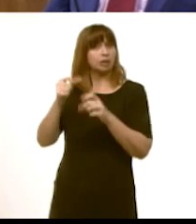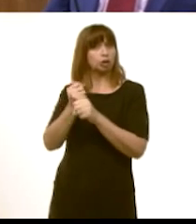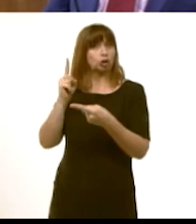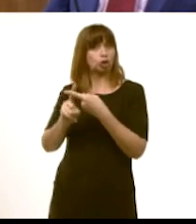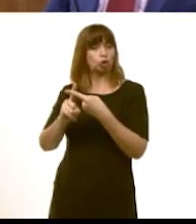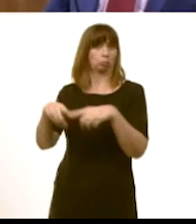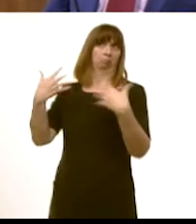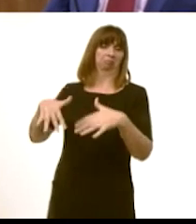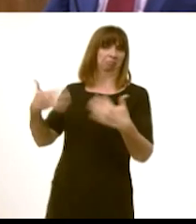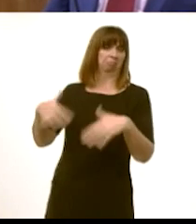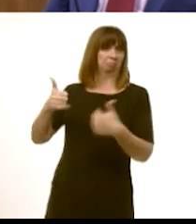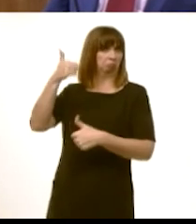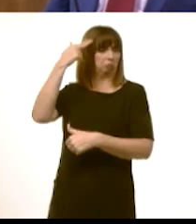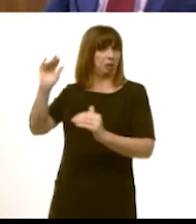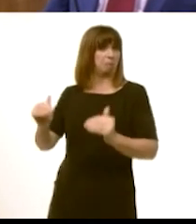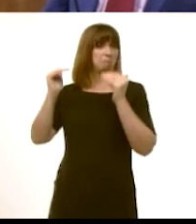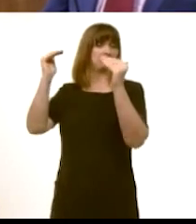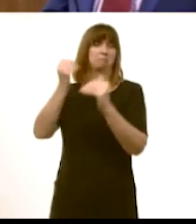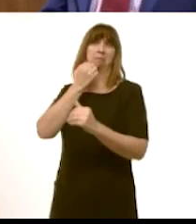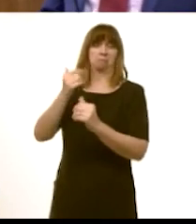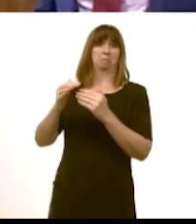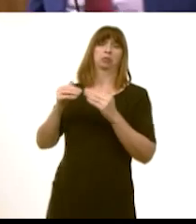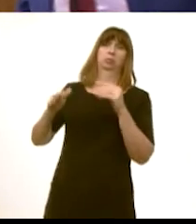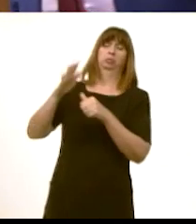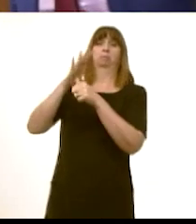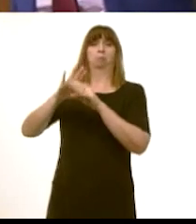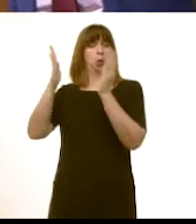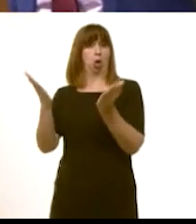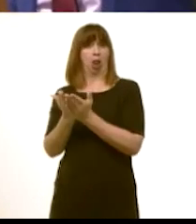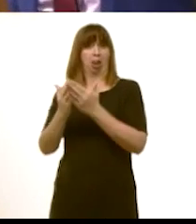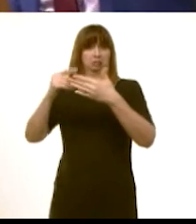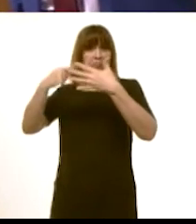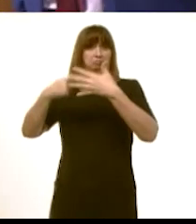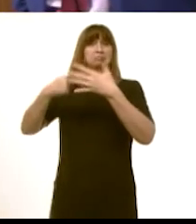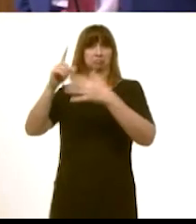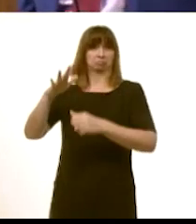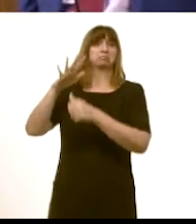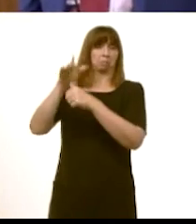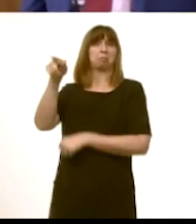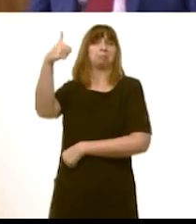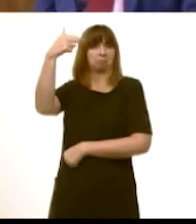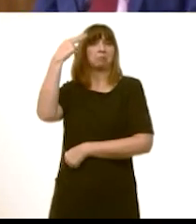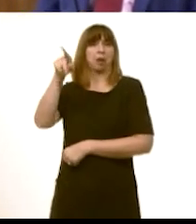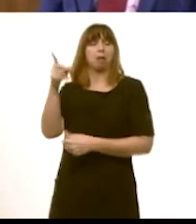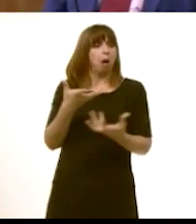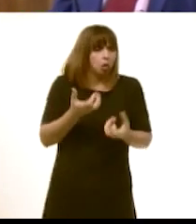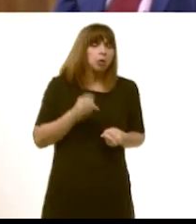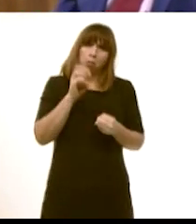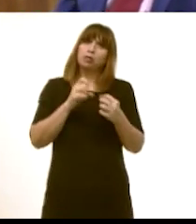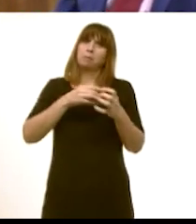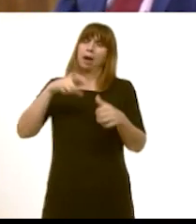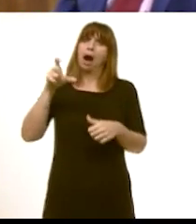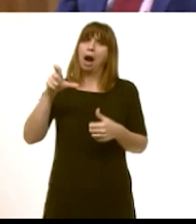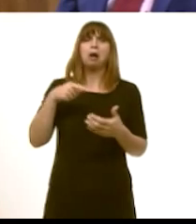will, and Cambridge is one of the world's leading universities. We will continue, of course, to seek to educate